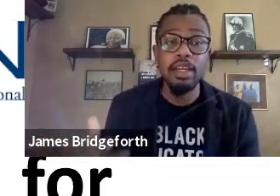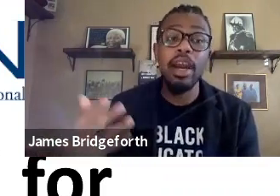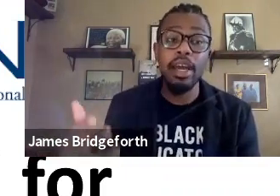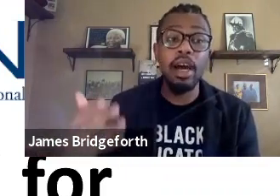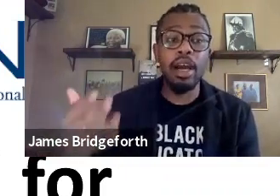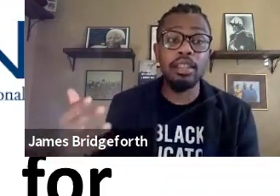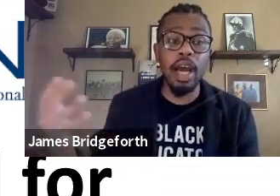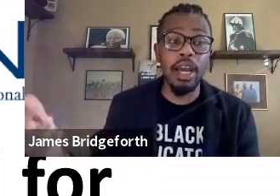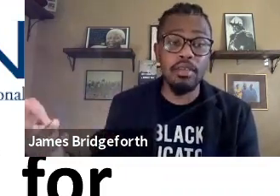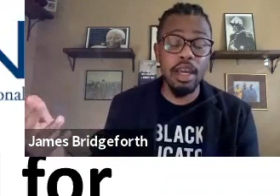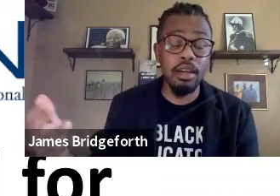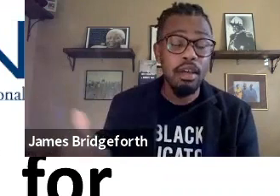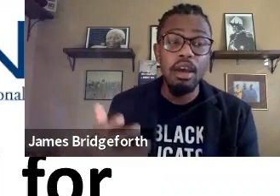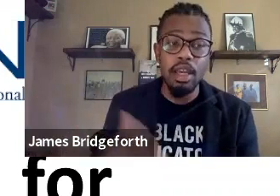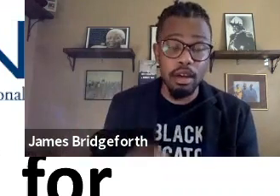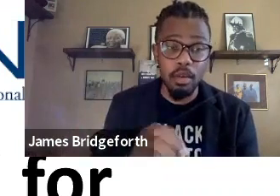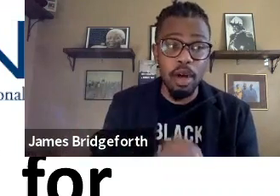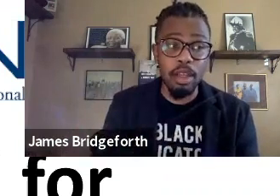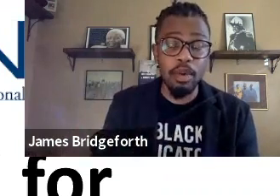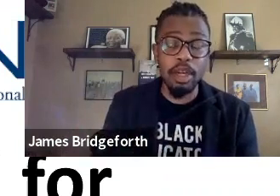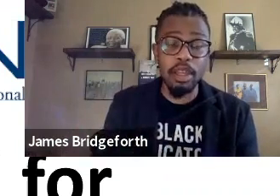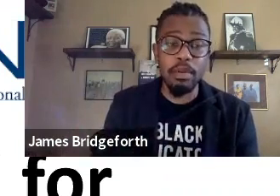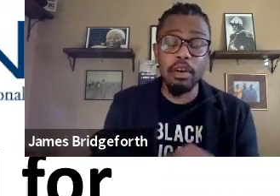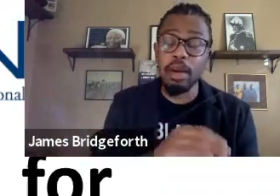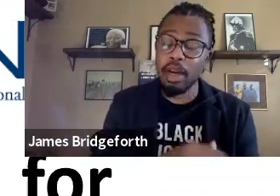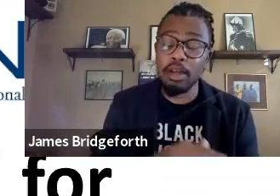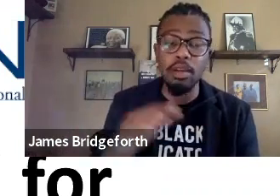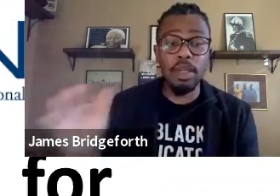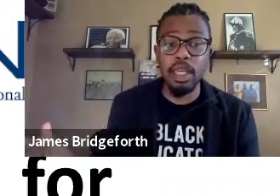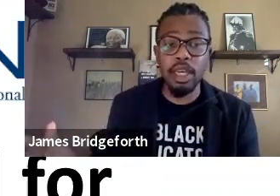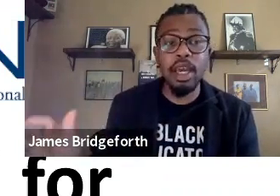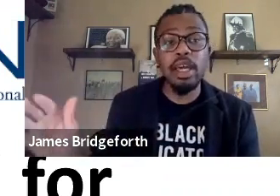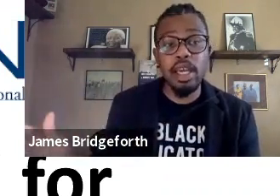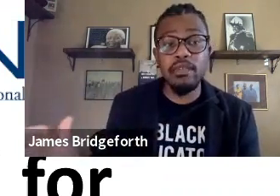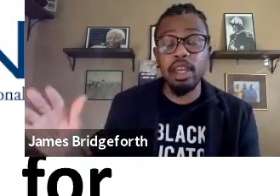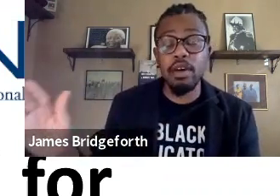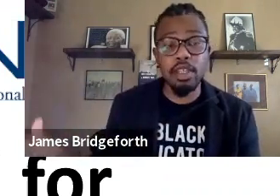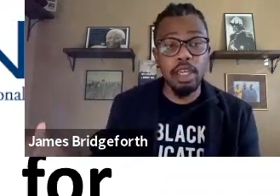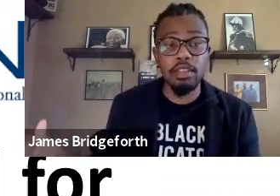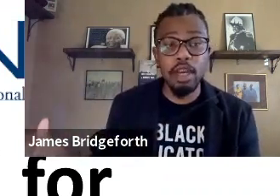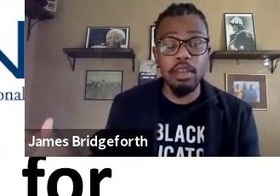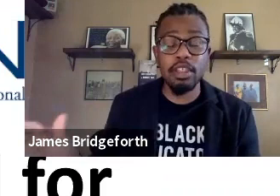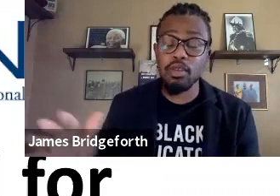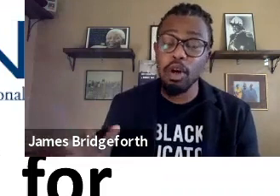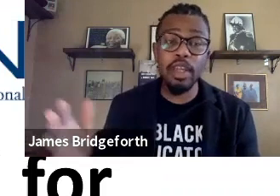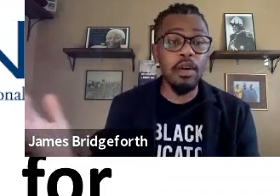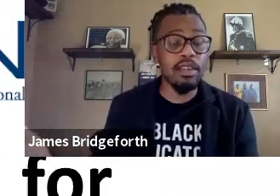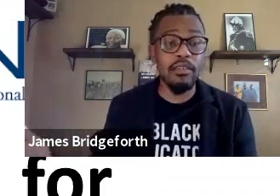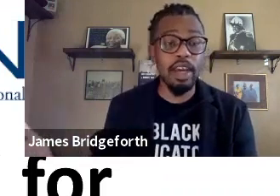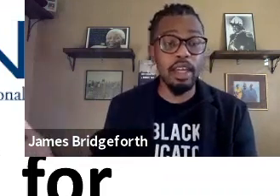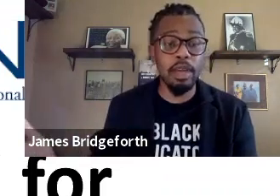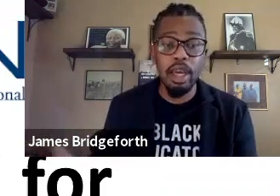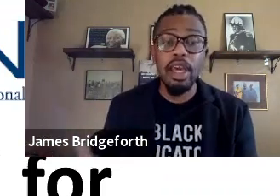Black faculty are held to higher standards, either when they're in their program, but also once they leave and they go to tenure track positions or if they